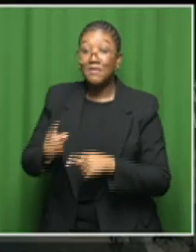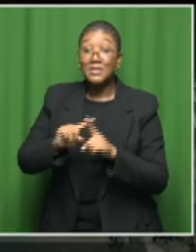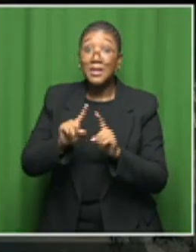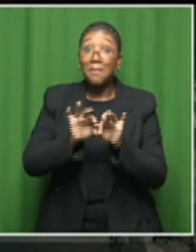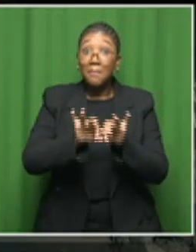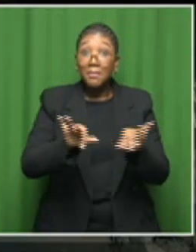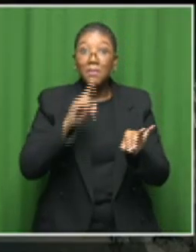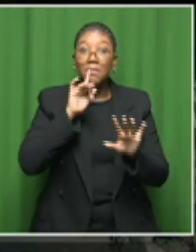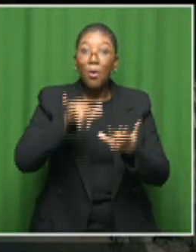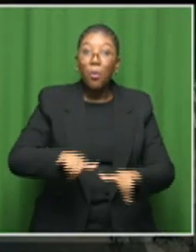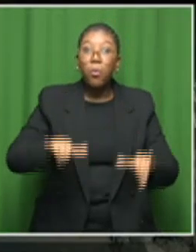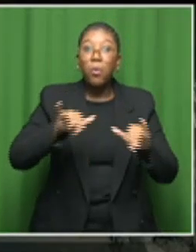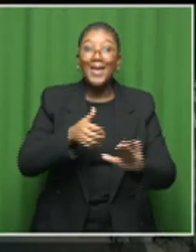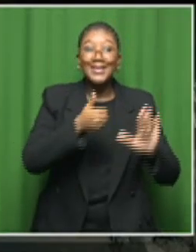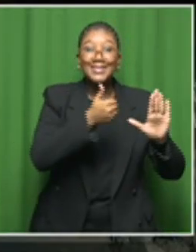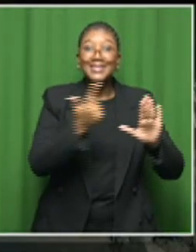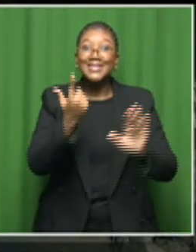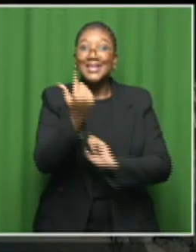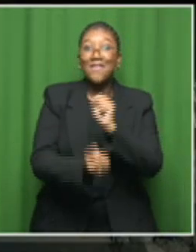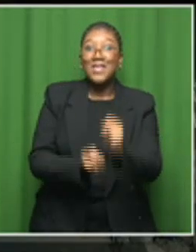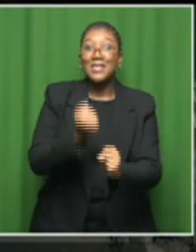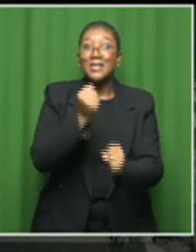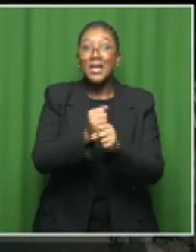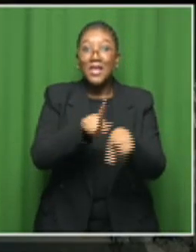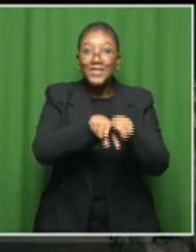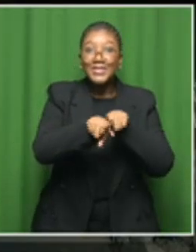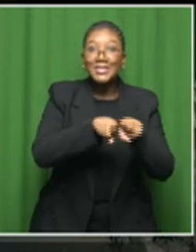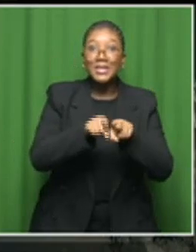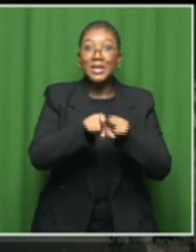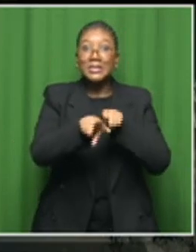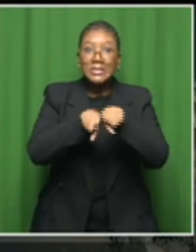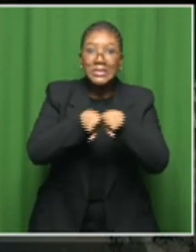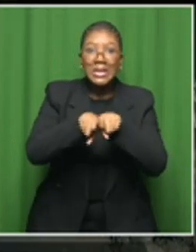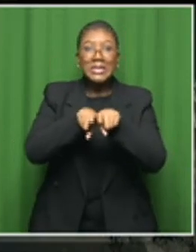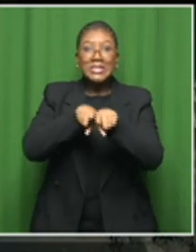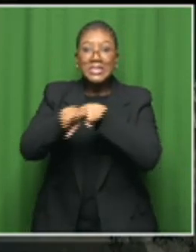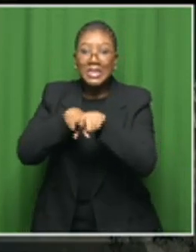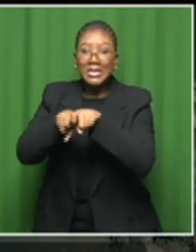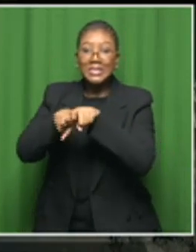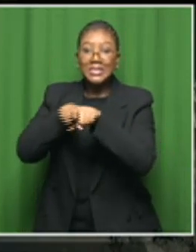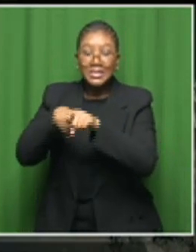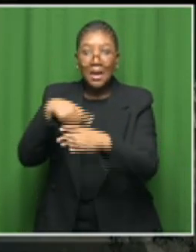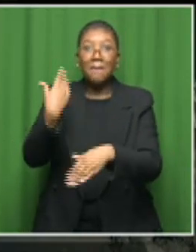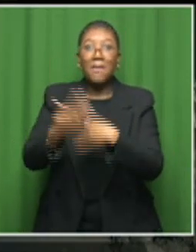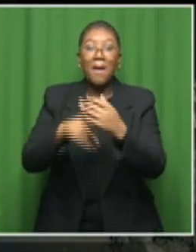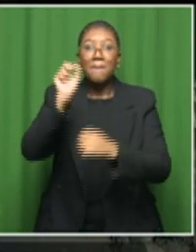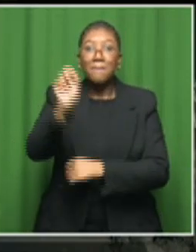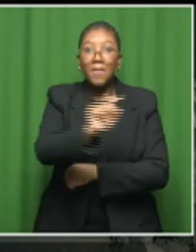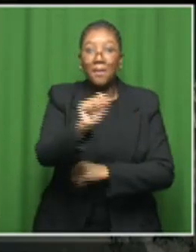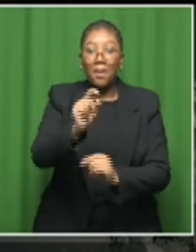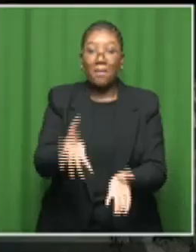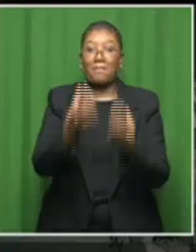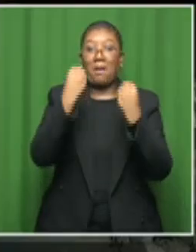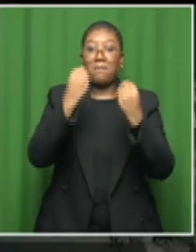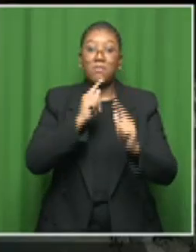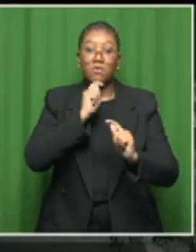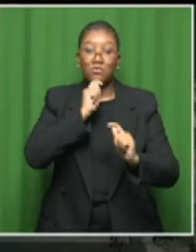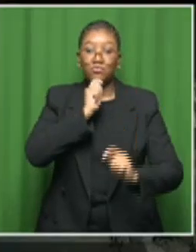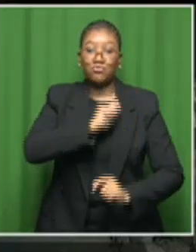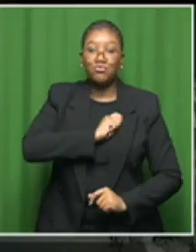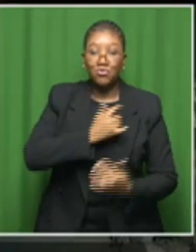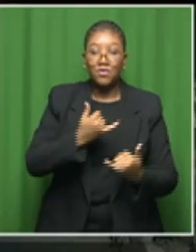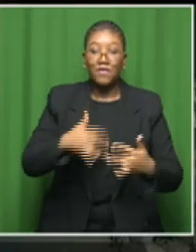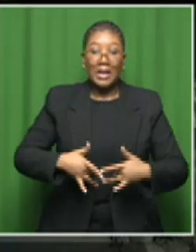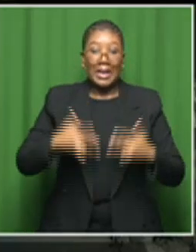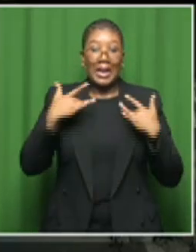diagnosed, because it is not easy to diagnose. So lifestyle, hormones, genetic.